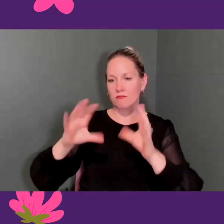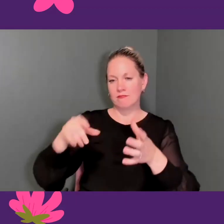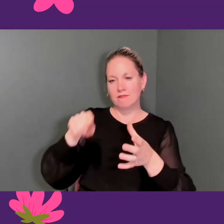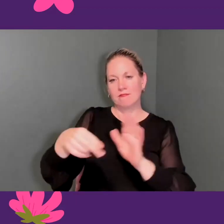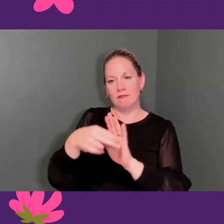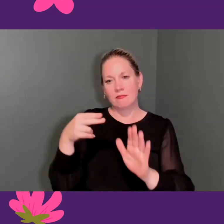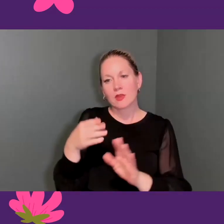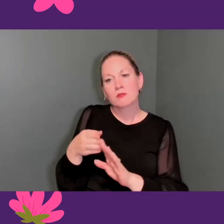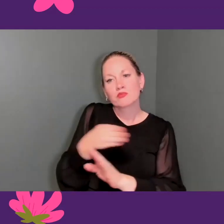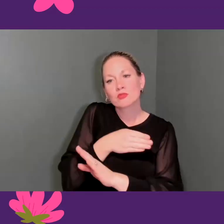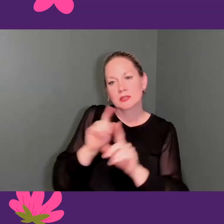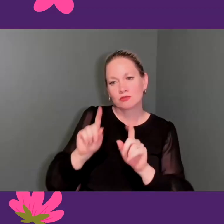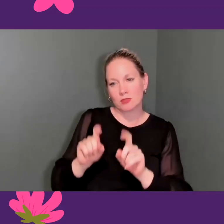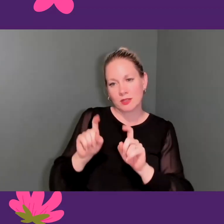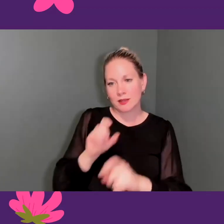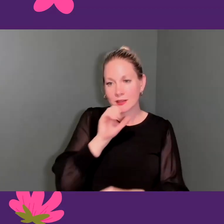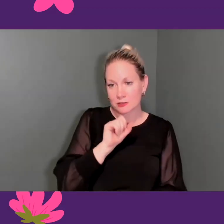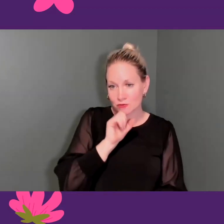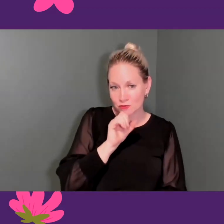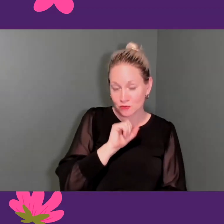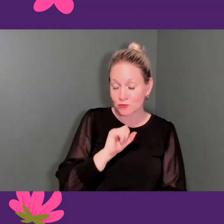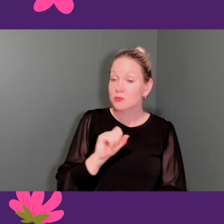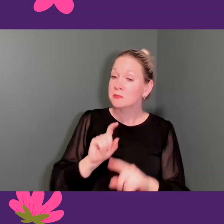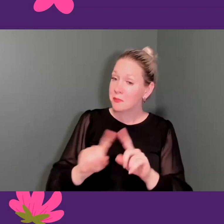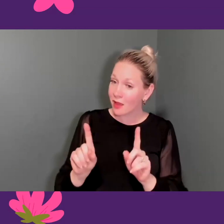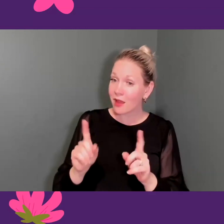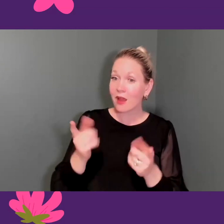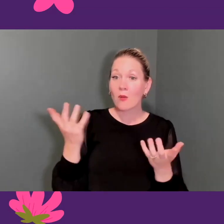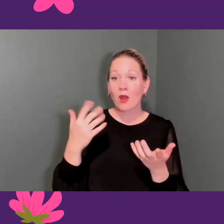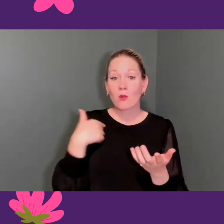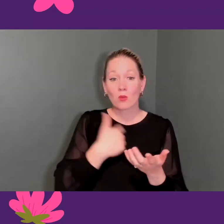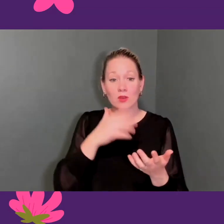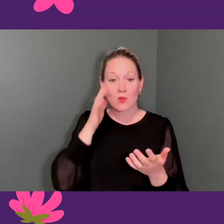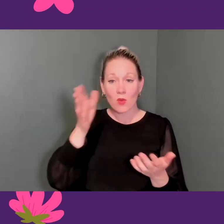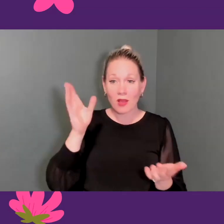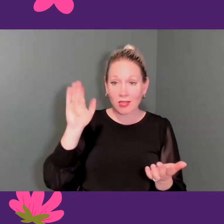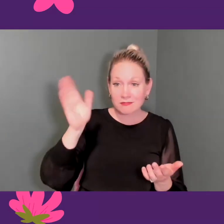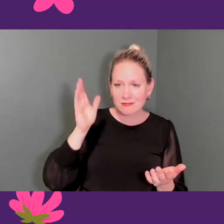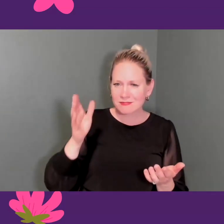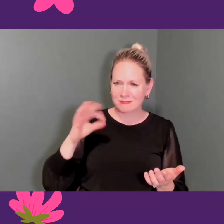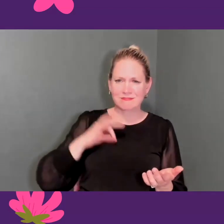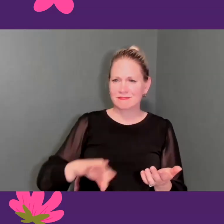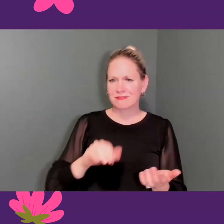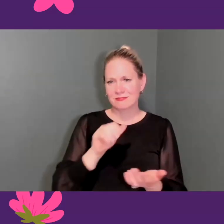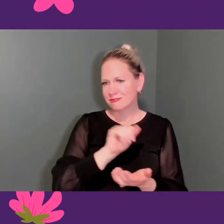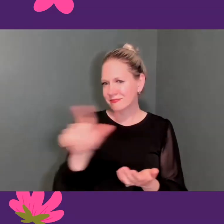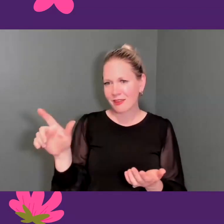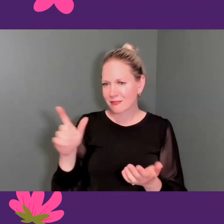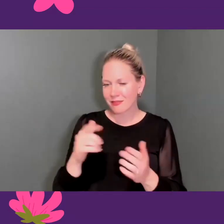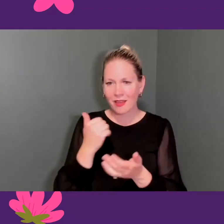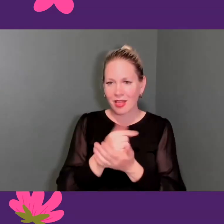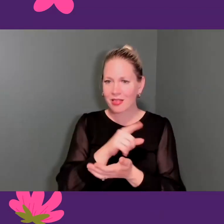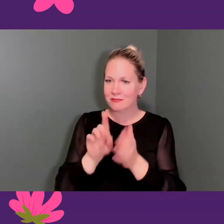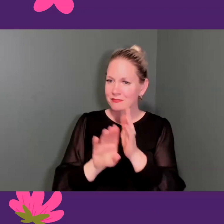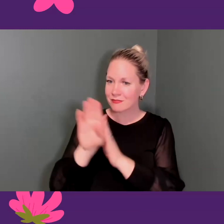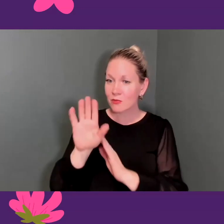honest, the information that we will share will benefit everyone who cares about both their own breast health and the women